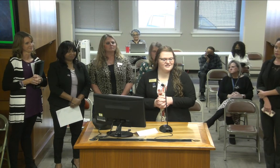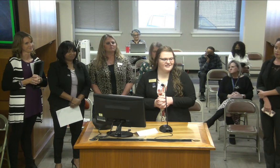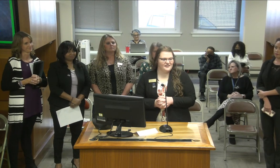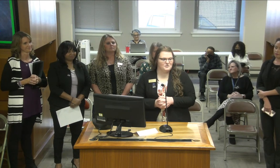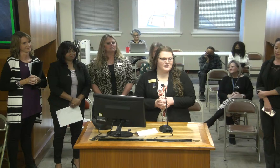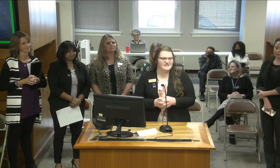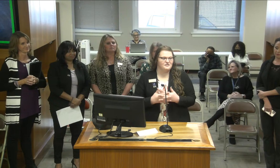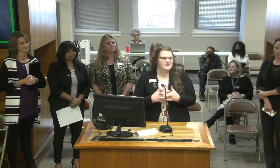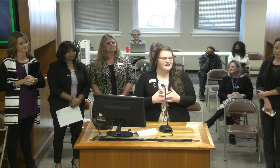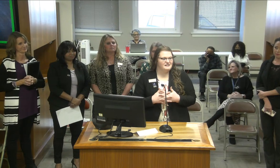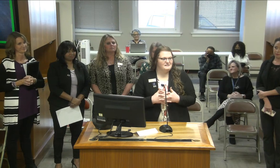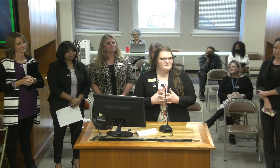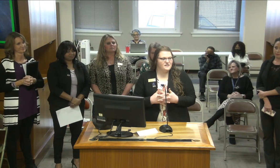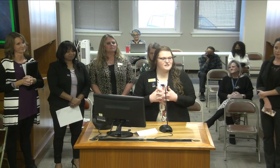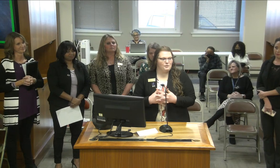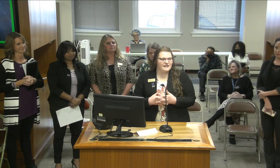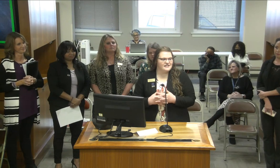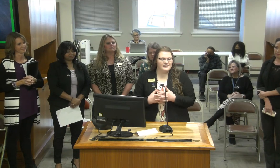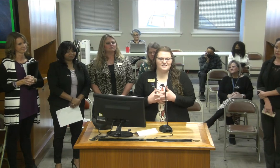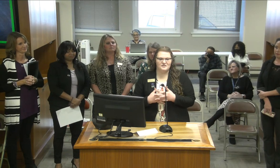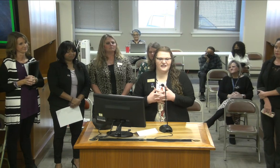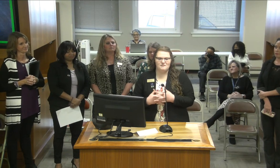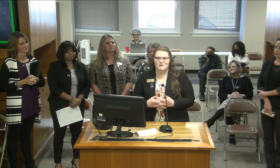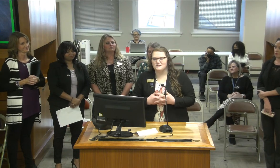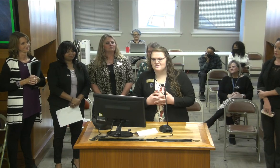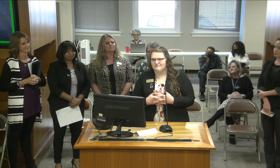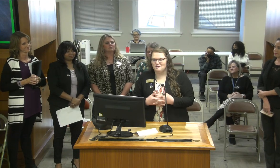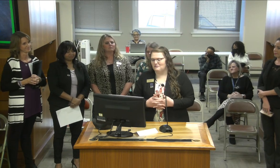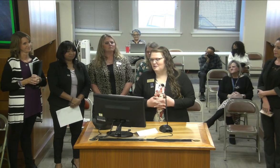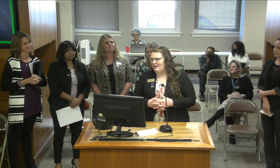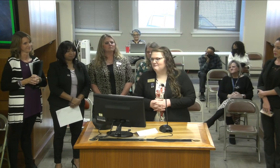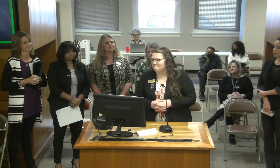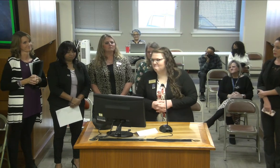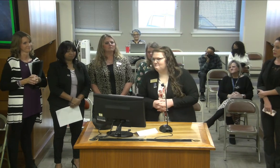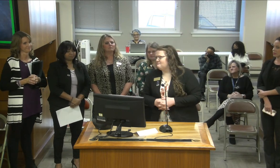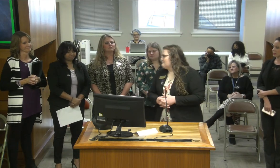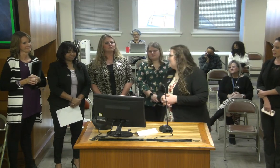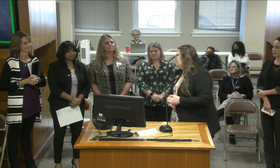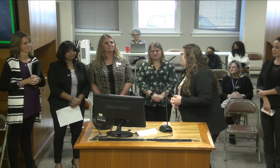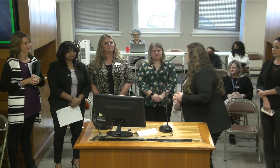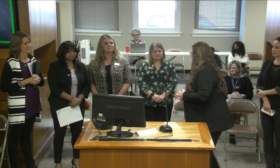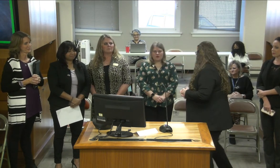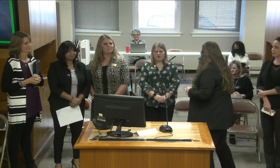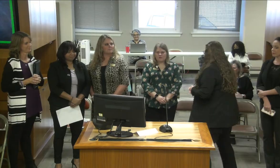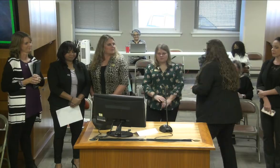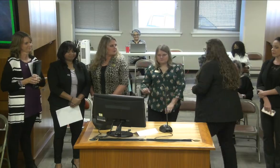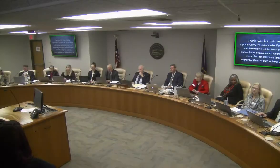put our district visit together because that was surprising in the in the most beautiful way